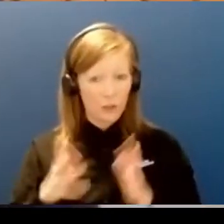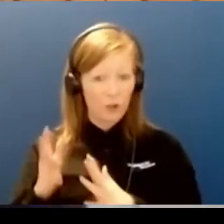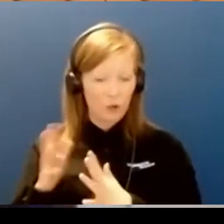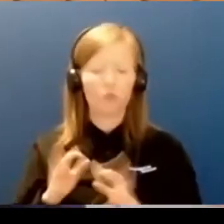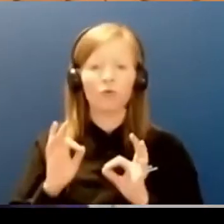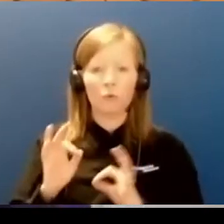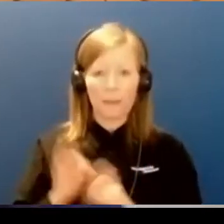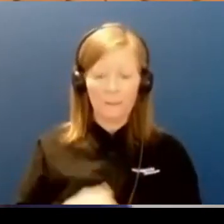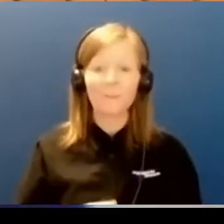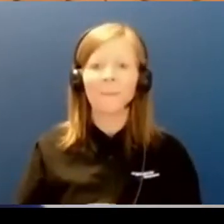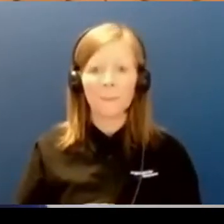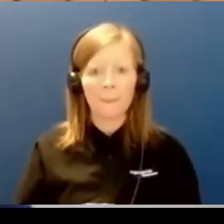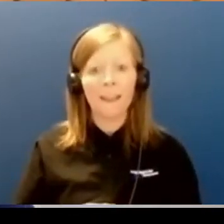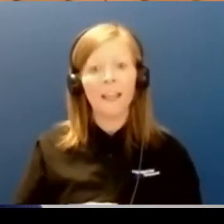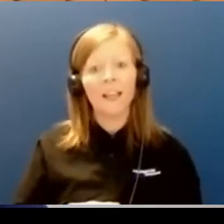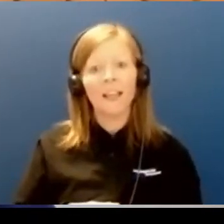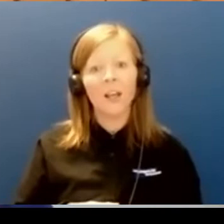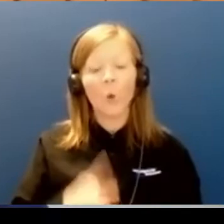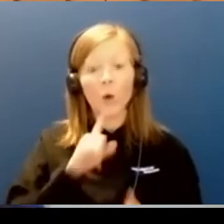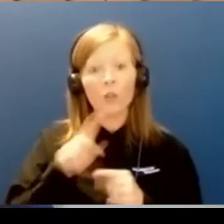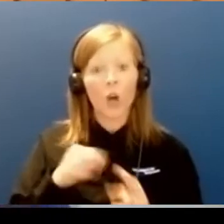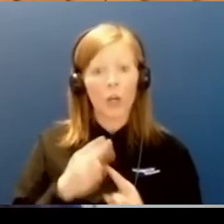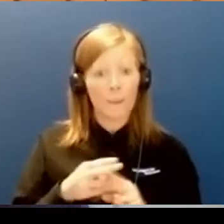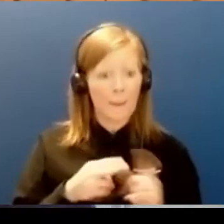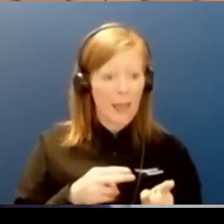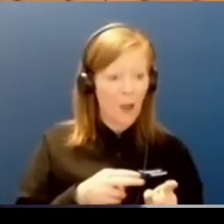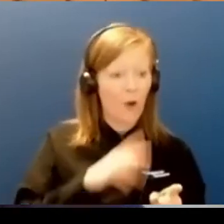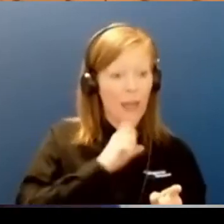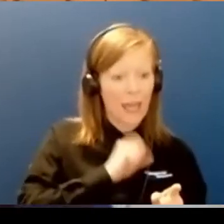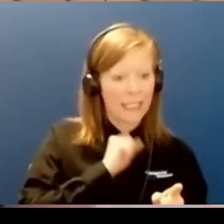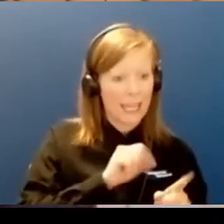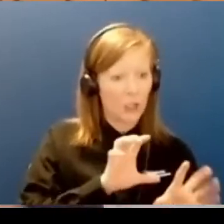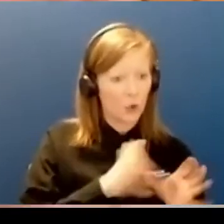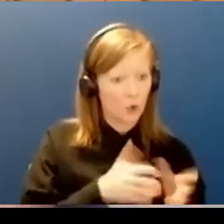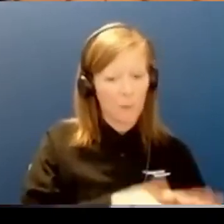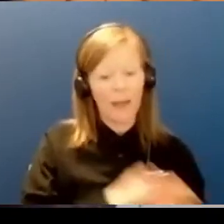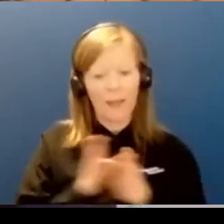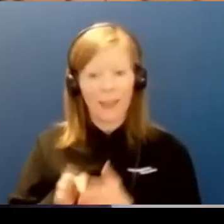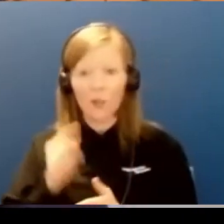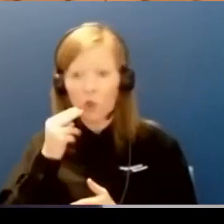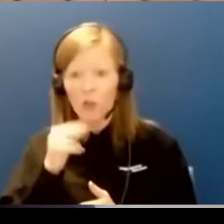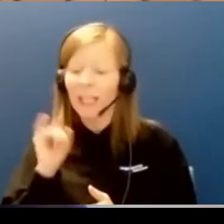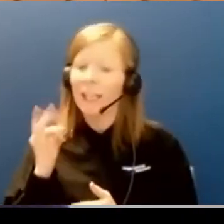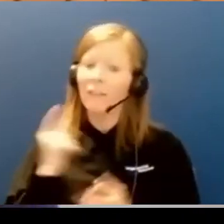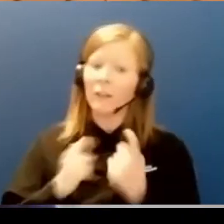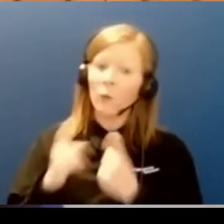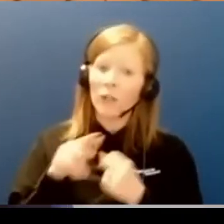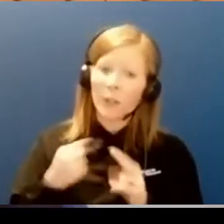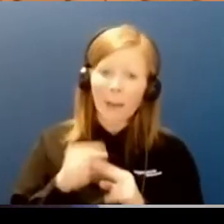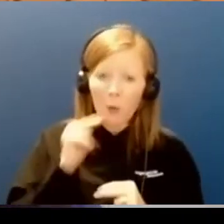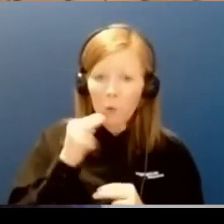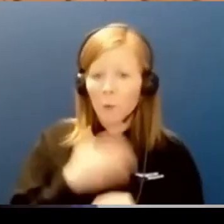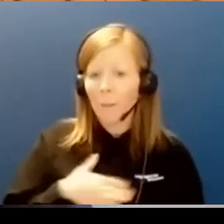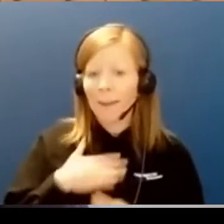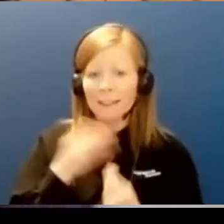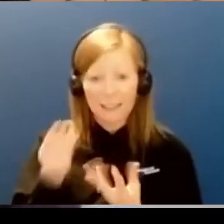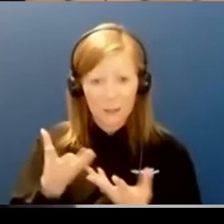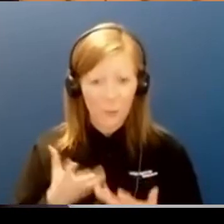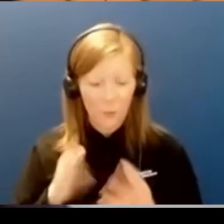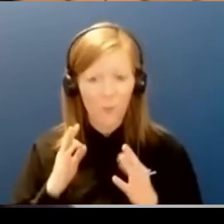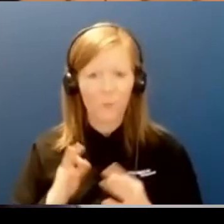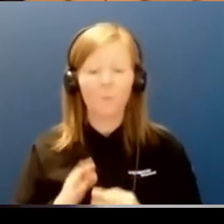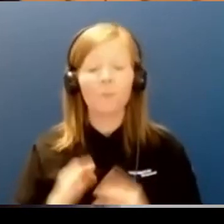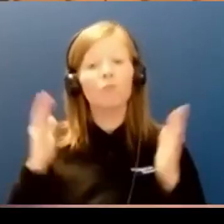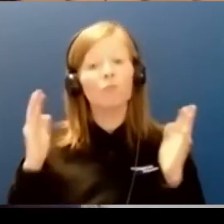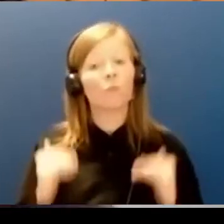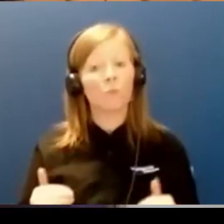age group and then also talk about nutrition right after that as well. So if you have any questions about nutrition as well, please let us know. But we'll move